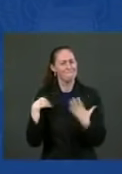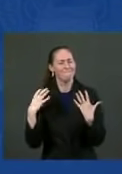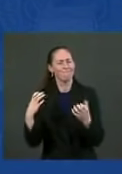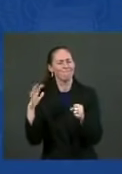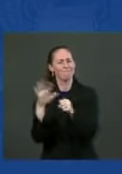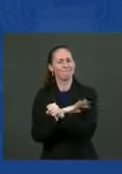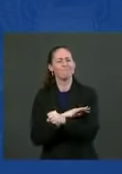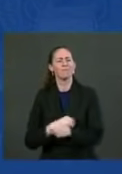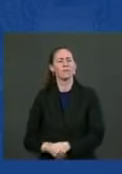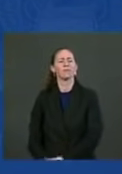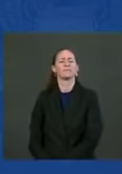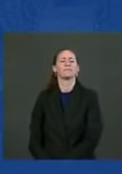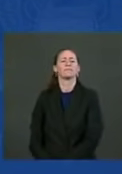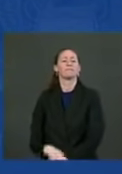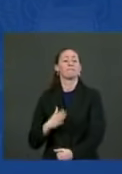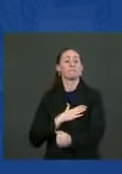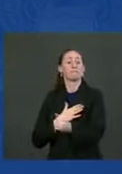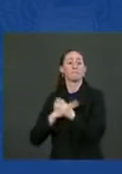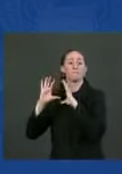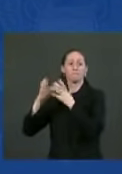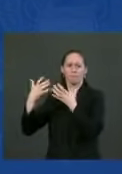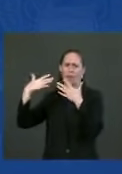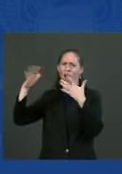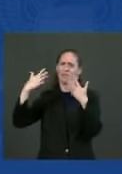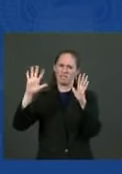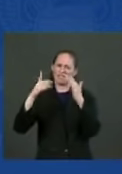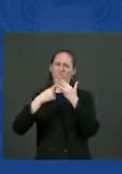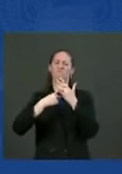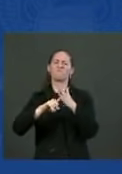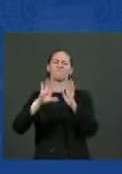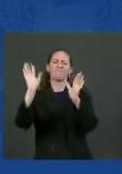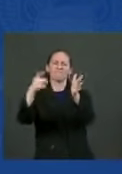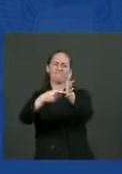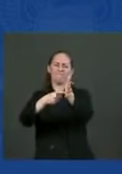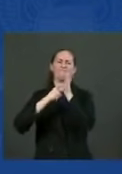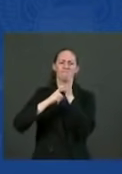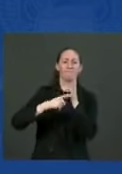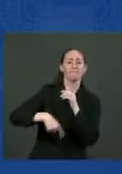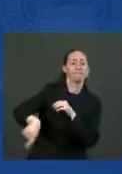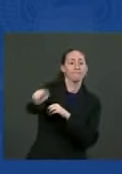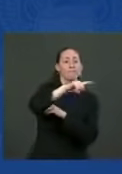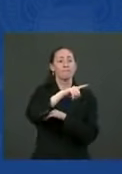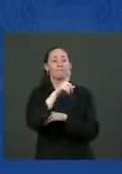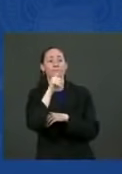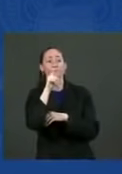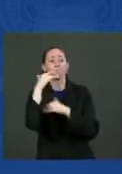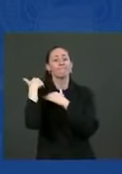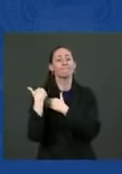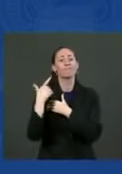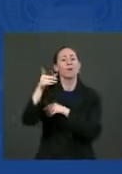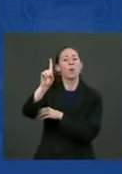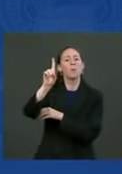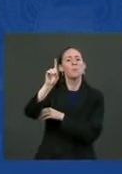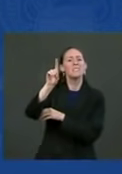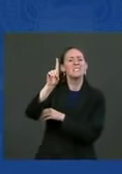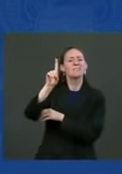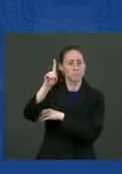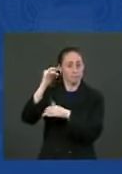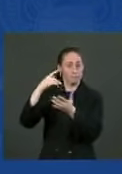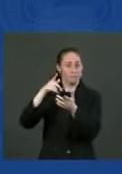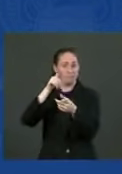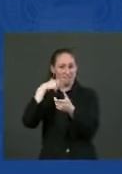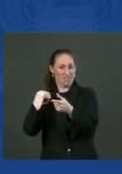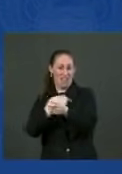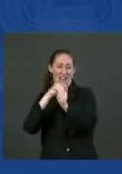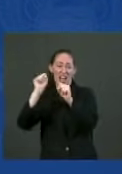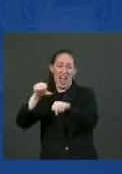already acquired teachers at the schools run by the Defense Department, because I have the authority as president of the federal system, the Defense Department,